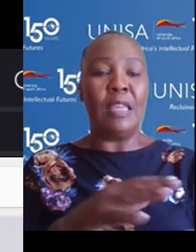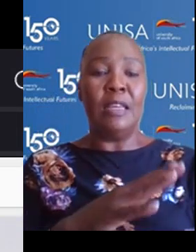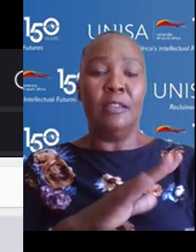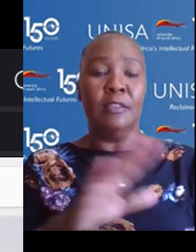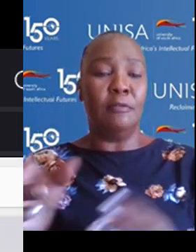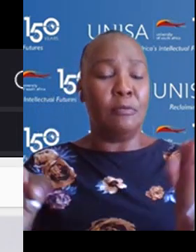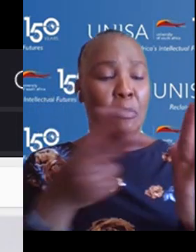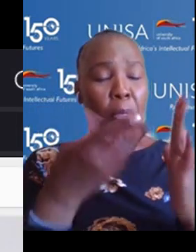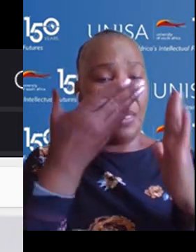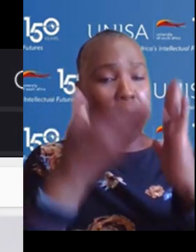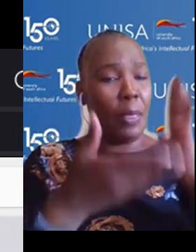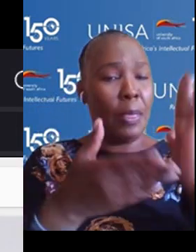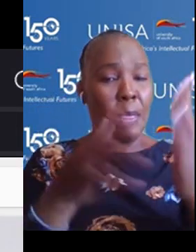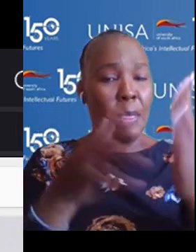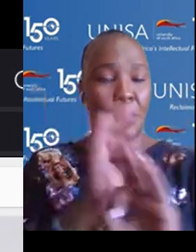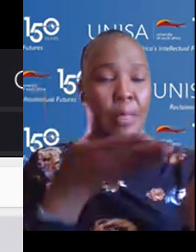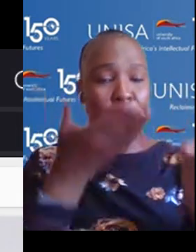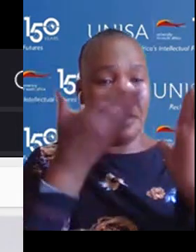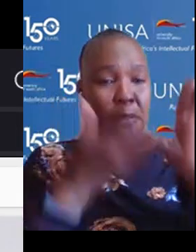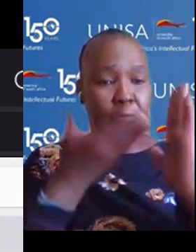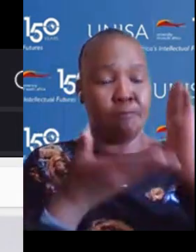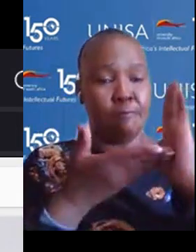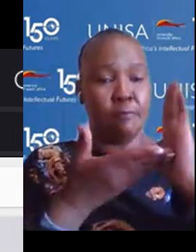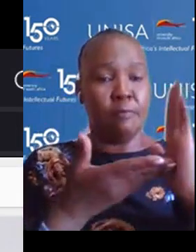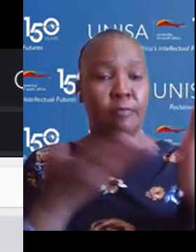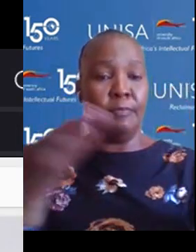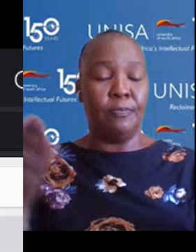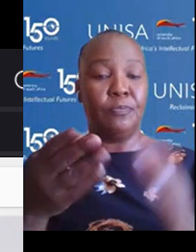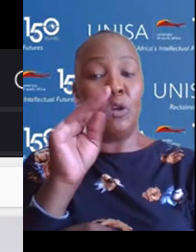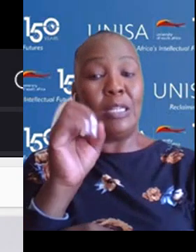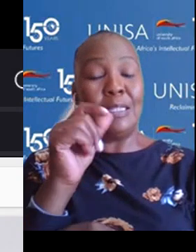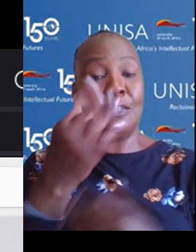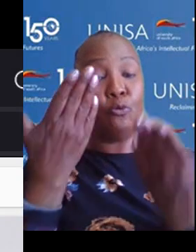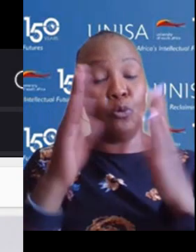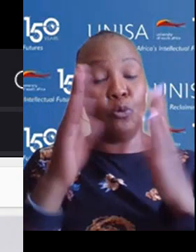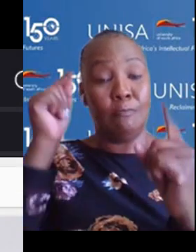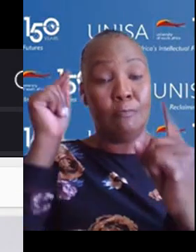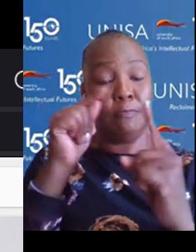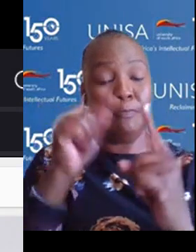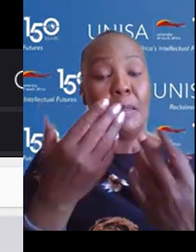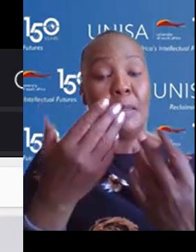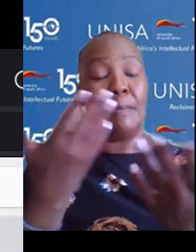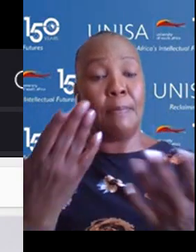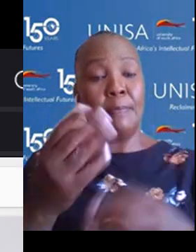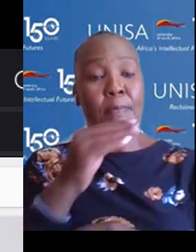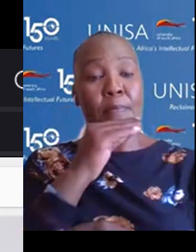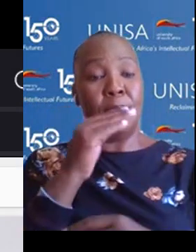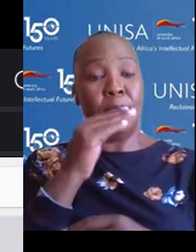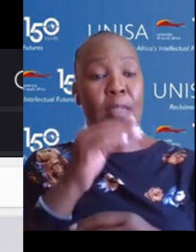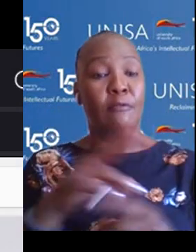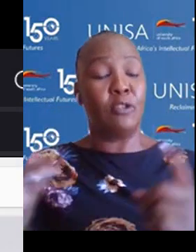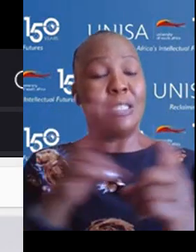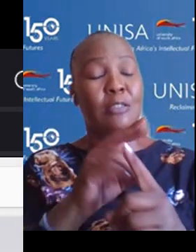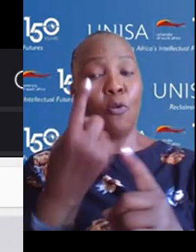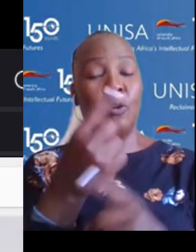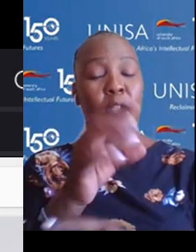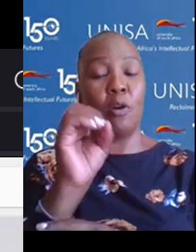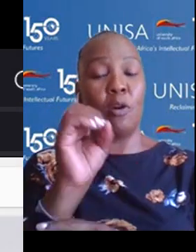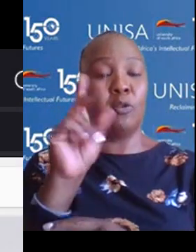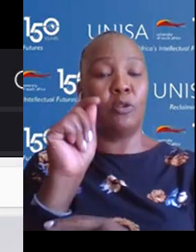seeing these apps and you're a UNISA student, that means for instance, if you just see Outlook